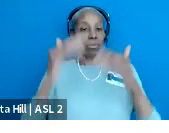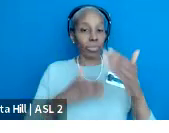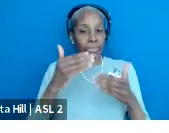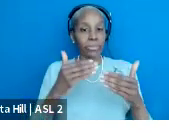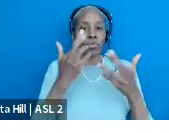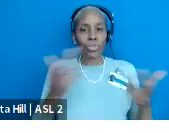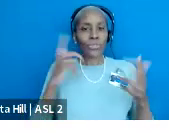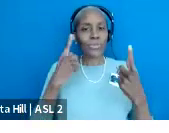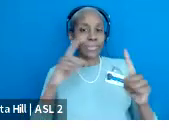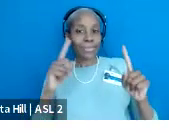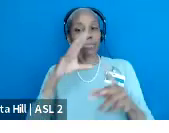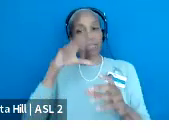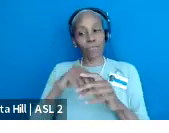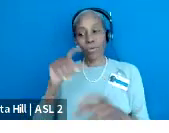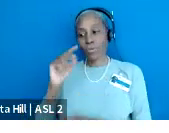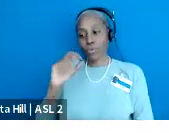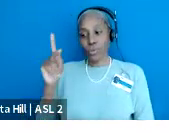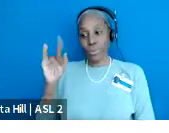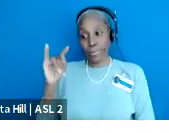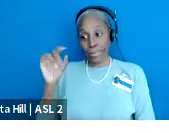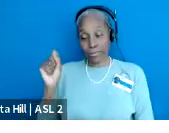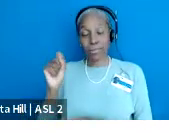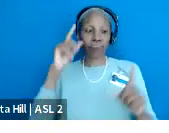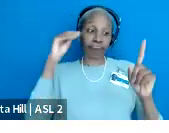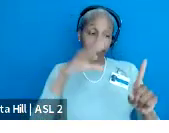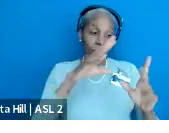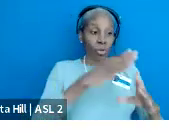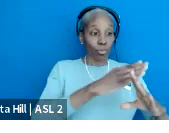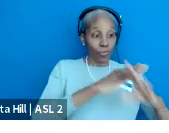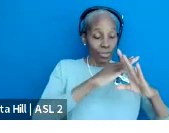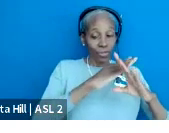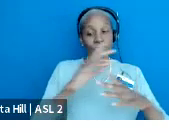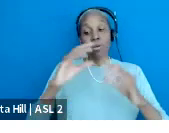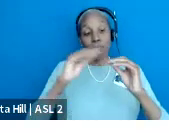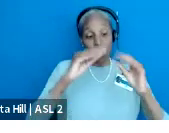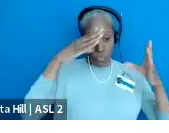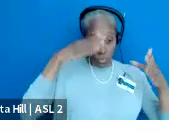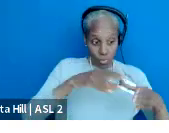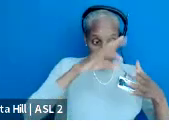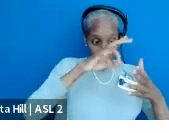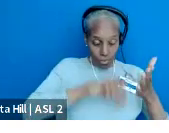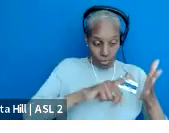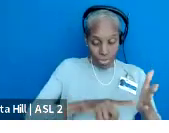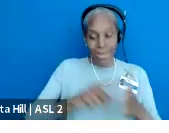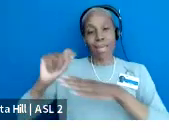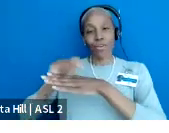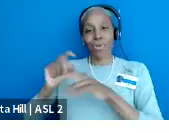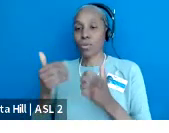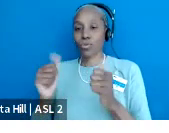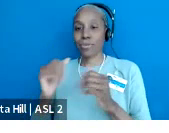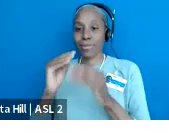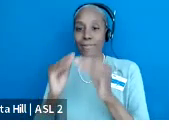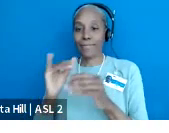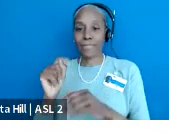which includes our toolkits for spotlight on prevention and additional training opportunities, which will be touched upon in future